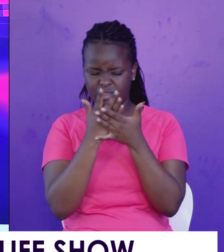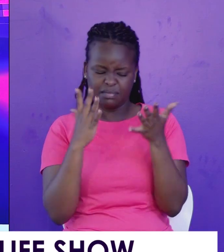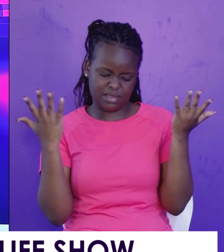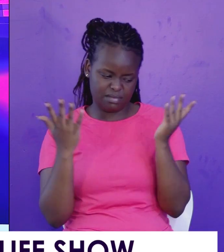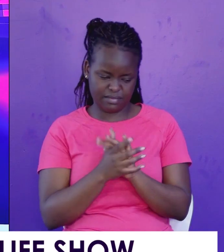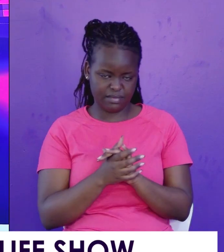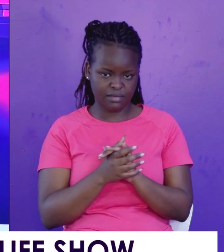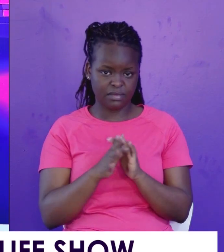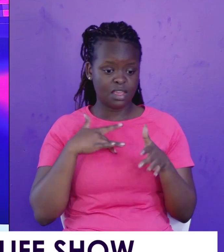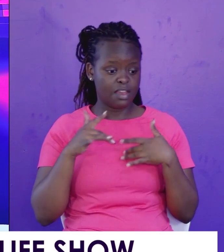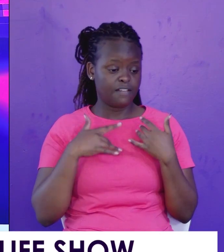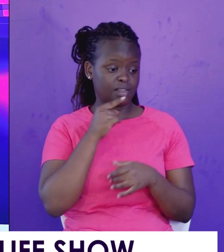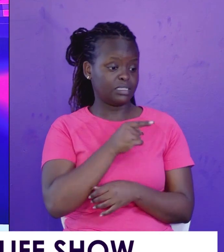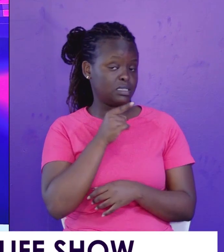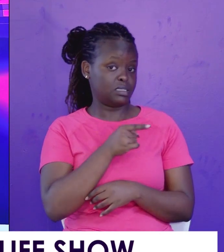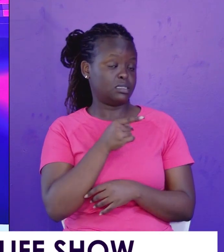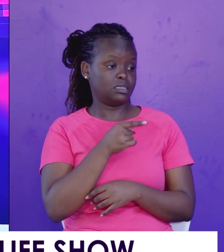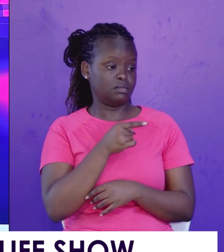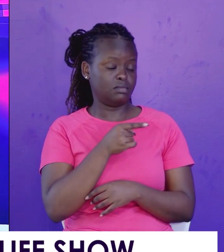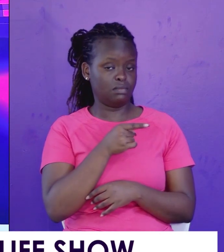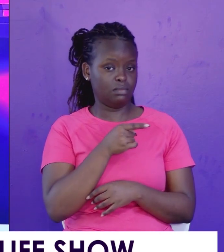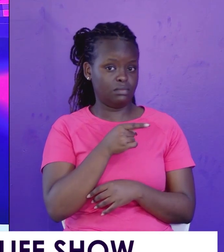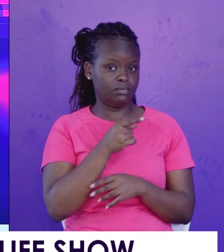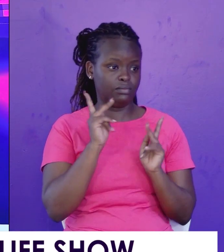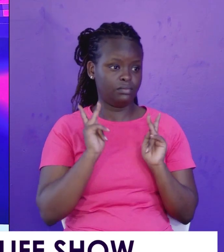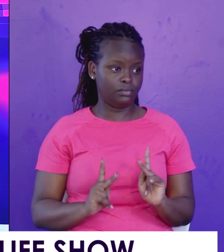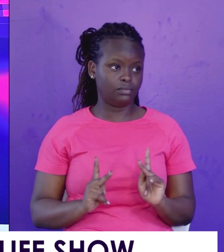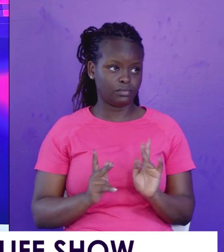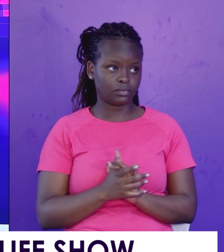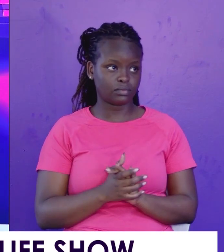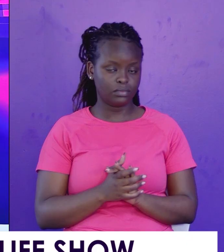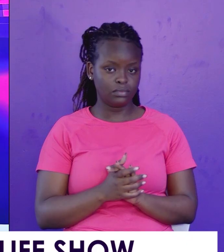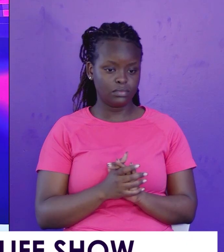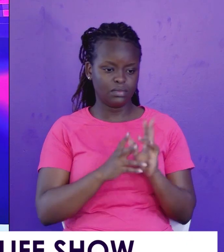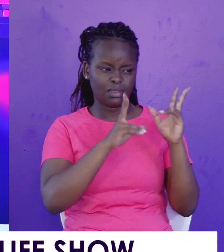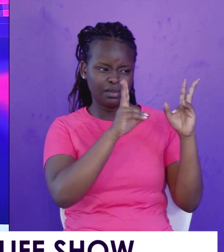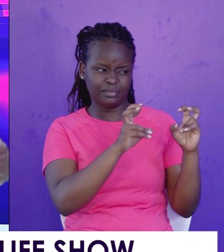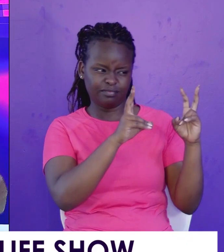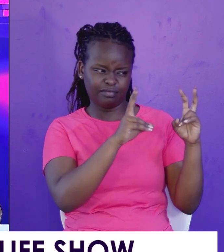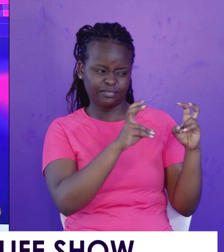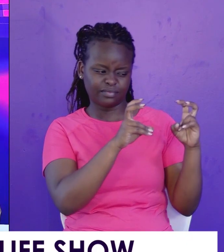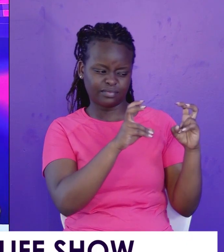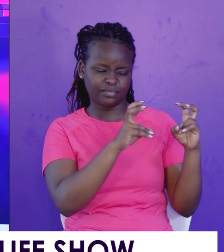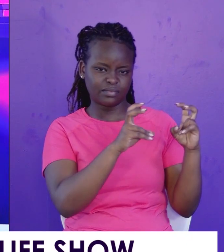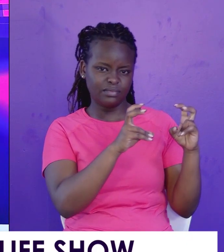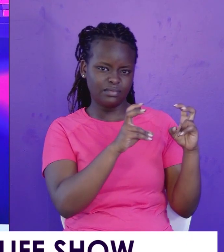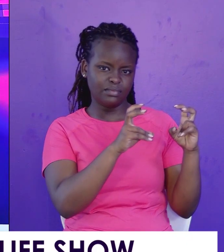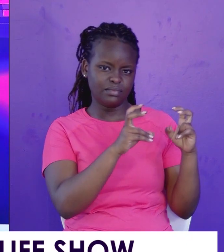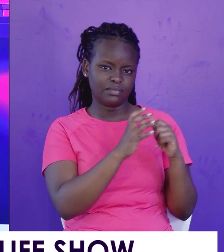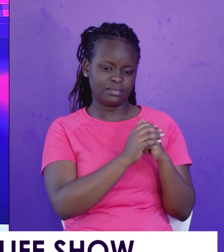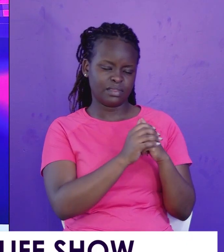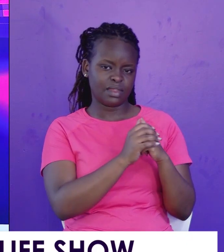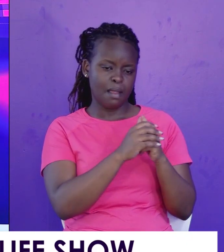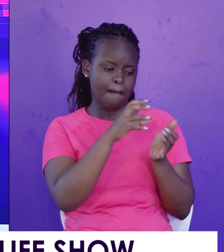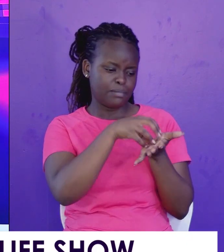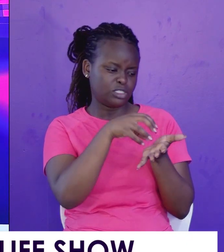He felt that this was basically somebody who is, quote unquote, insubordinating his position